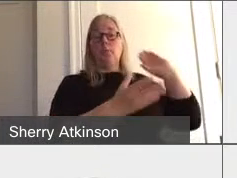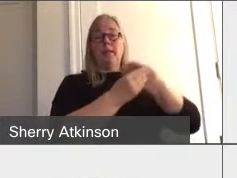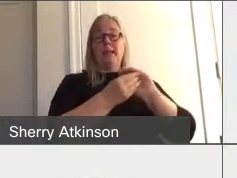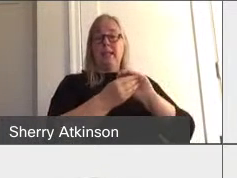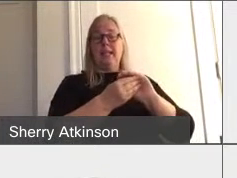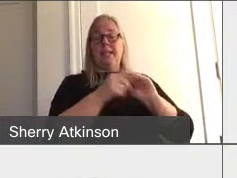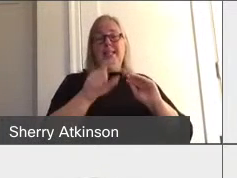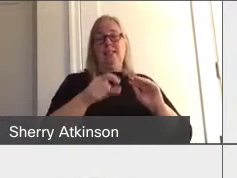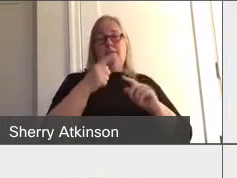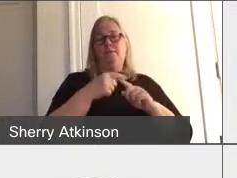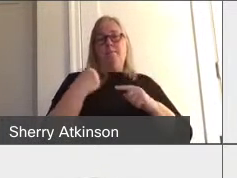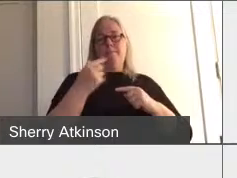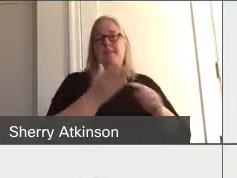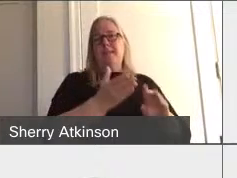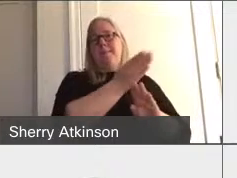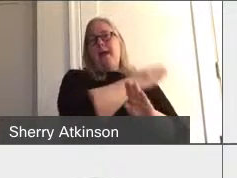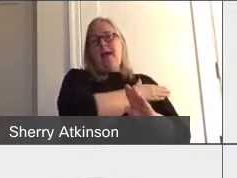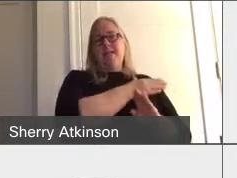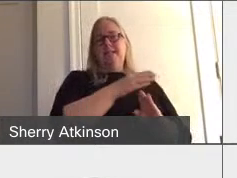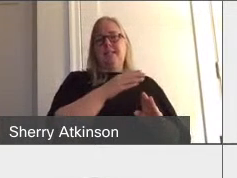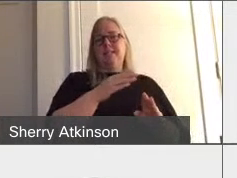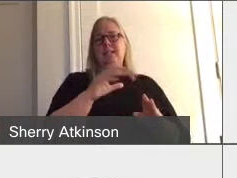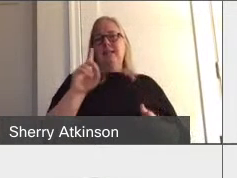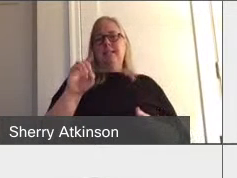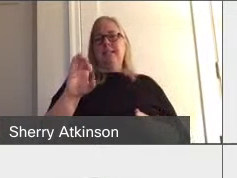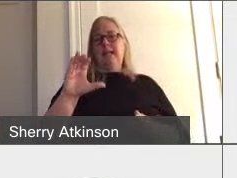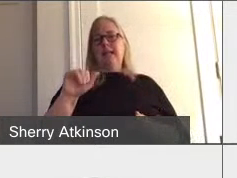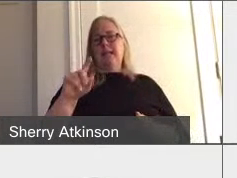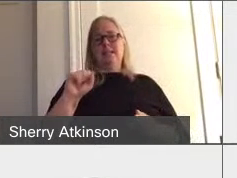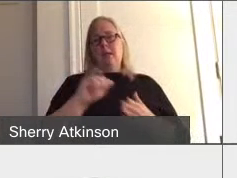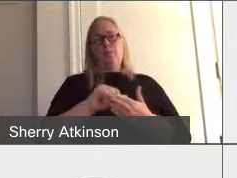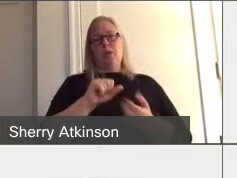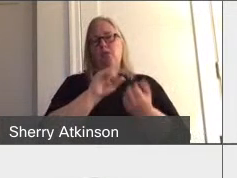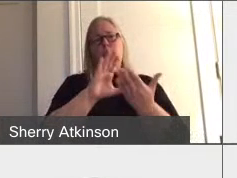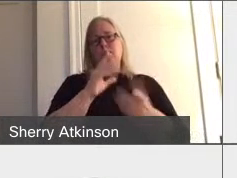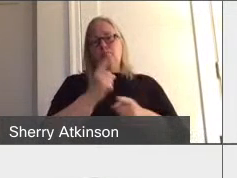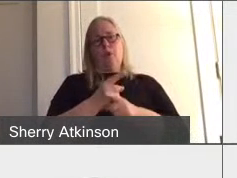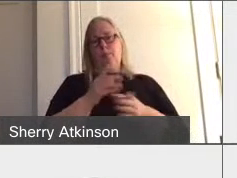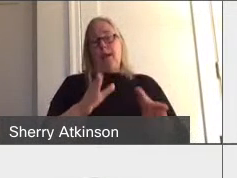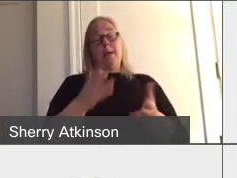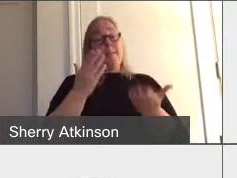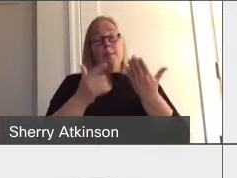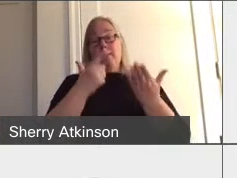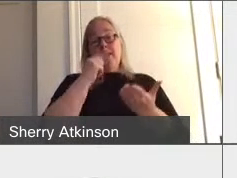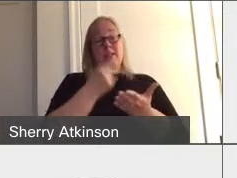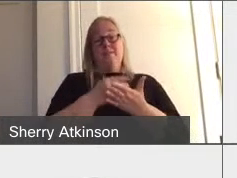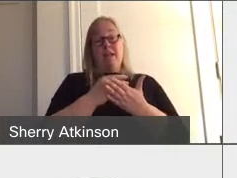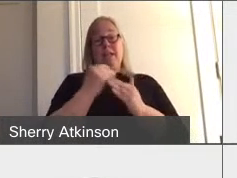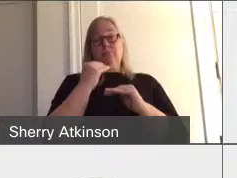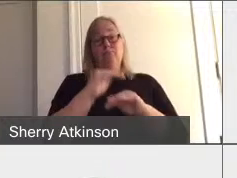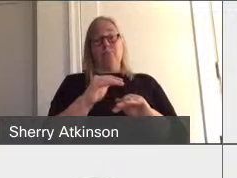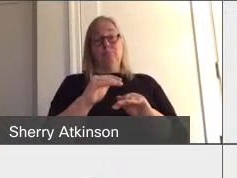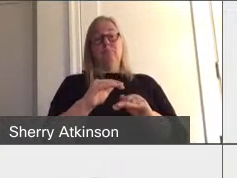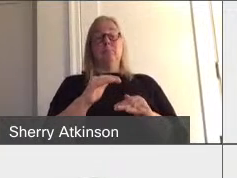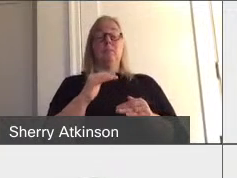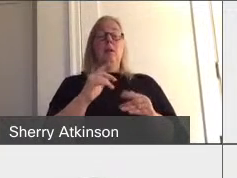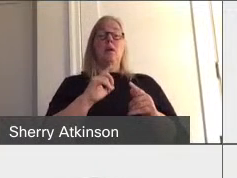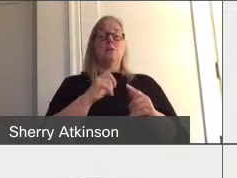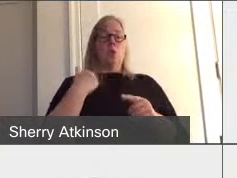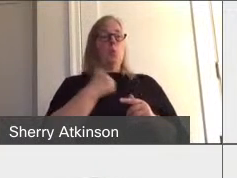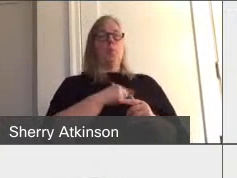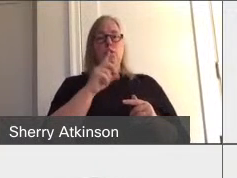past decades that's not always get addressed promptly, maybe due to the funding constraints there. So we do have a